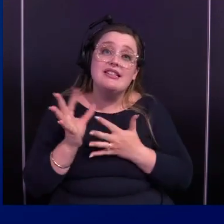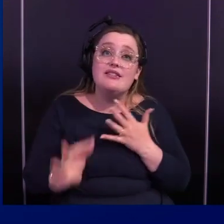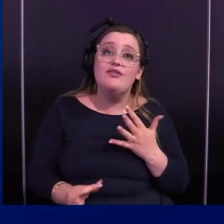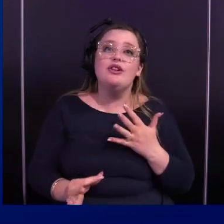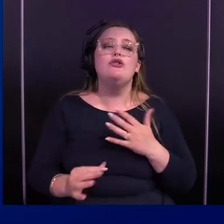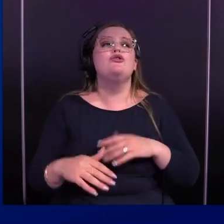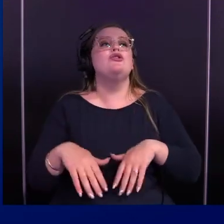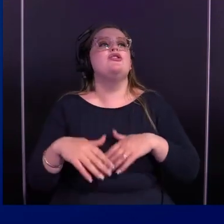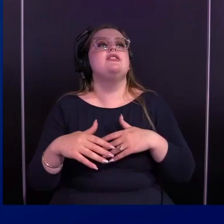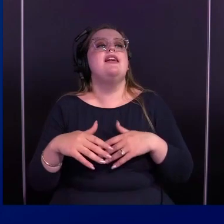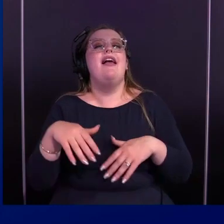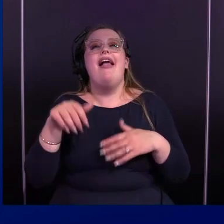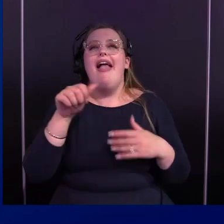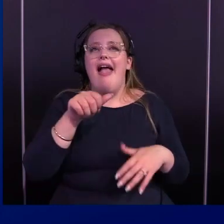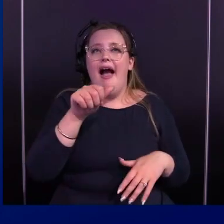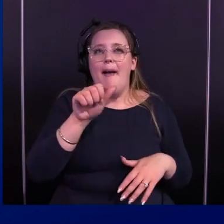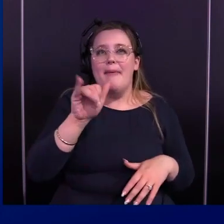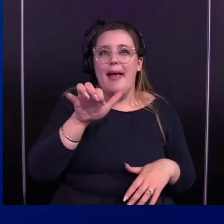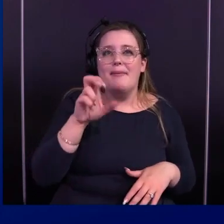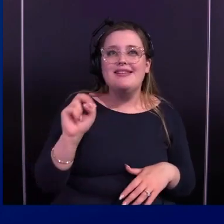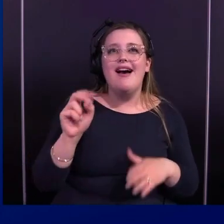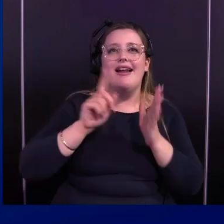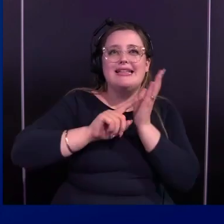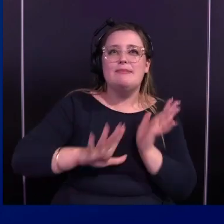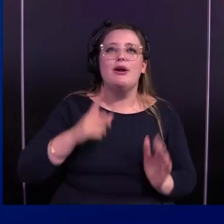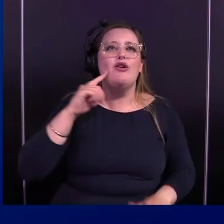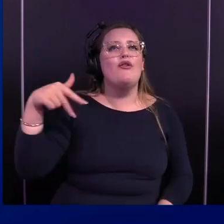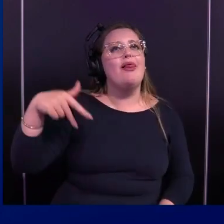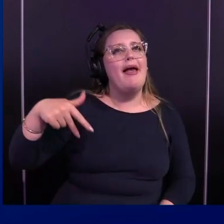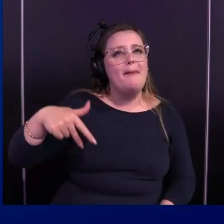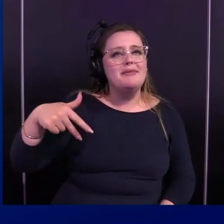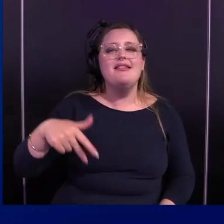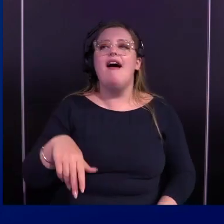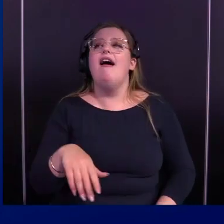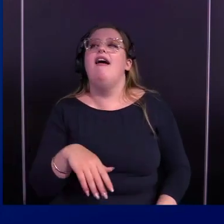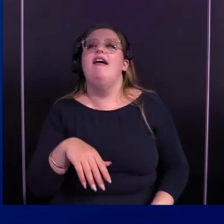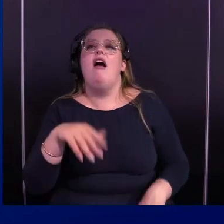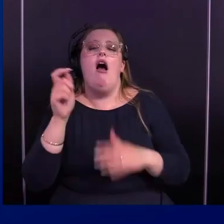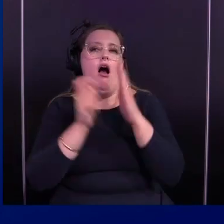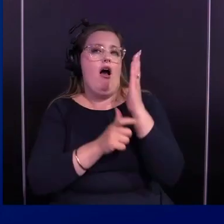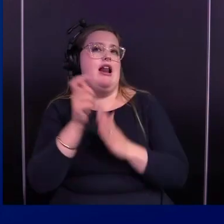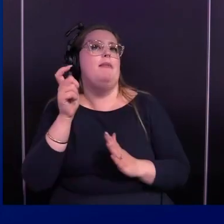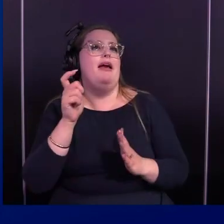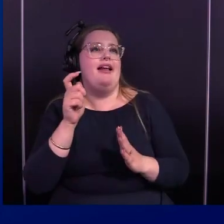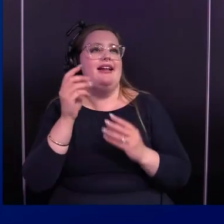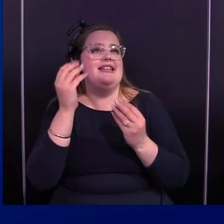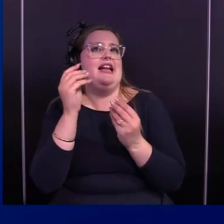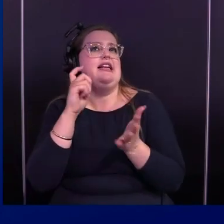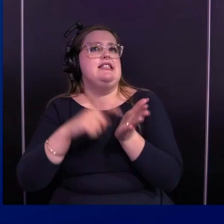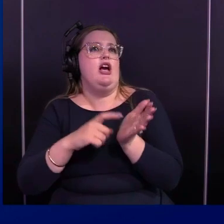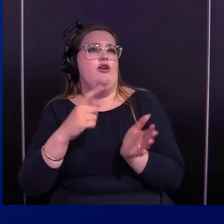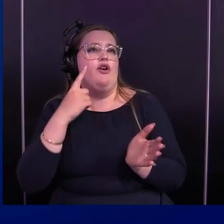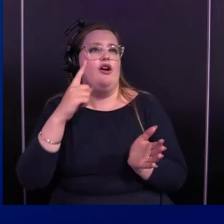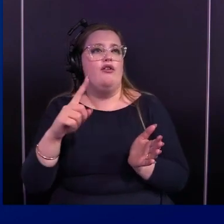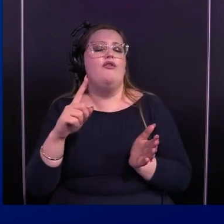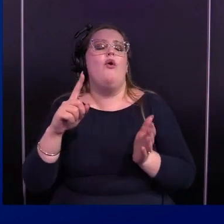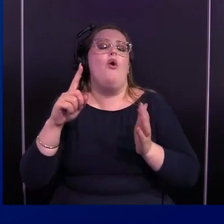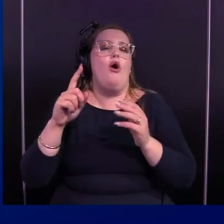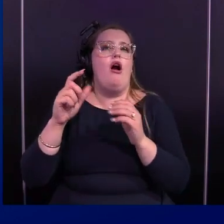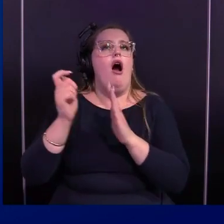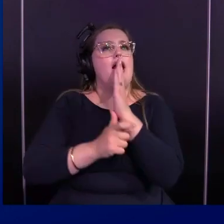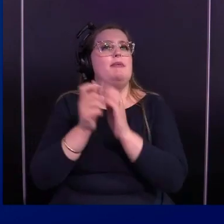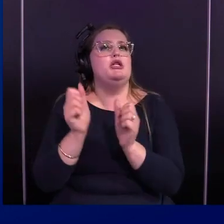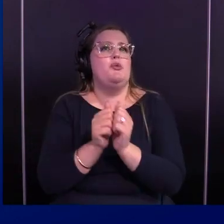in Amazon Inspector for Lambda. We've added in automated data discovery for automation with Macy. We've